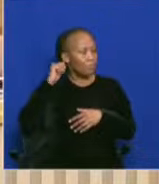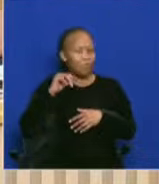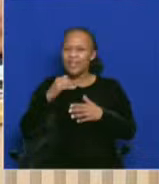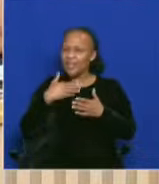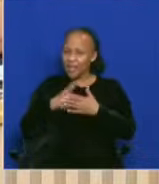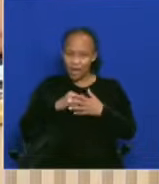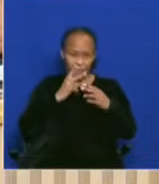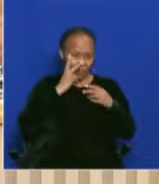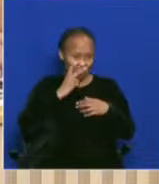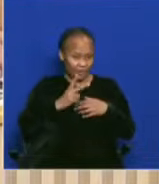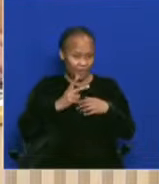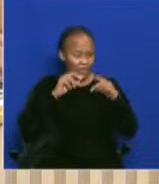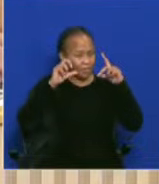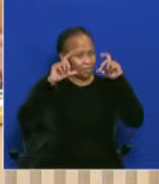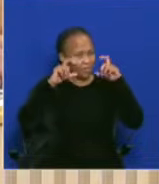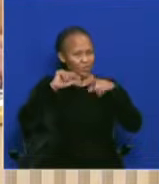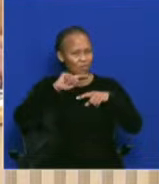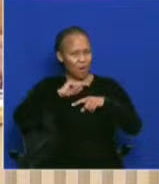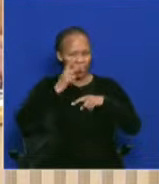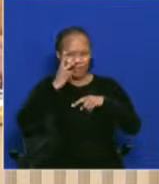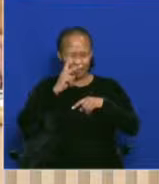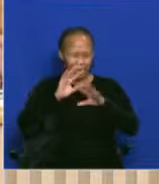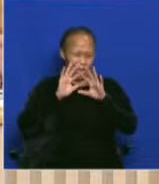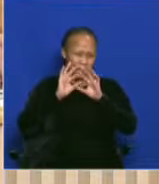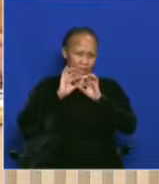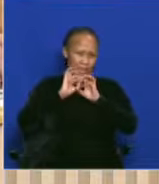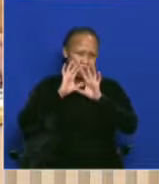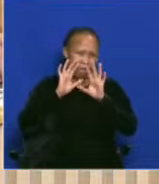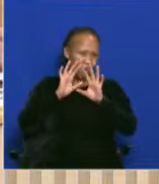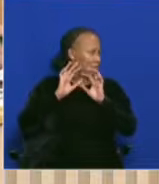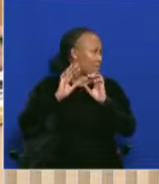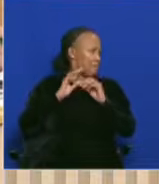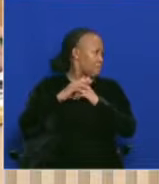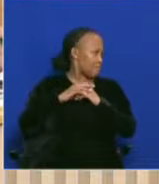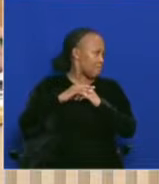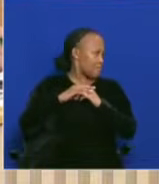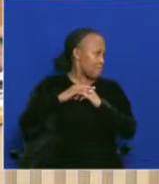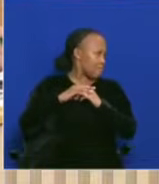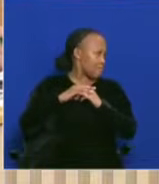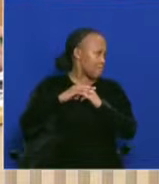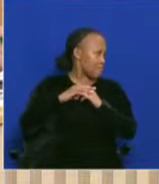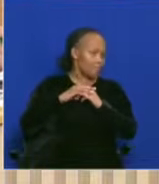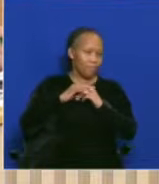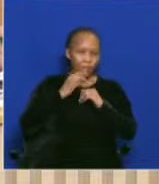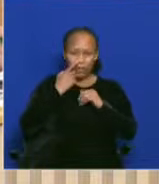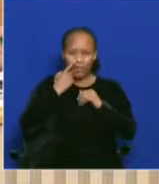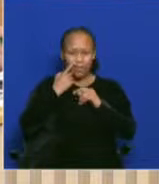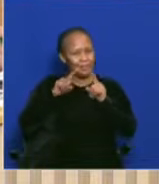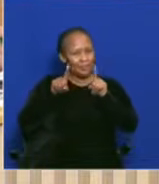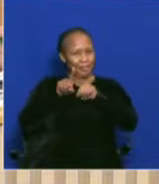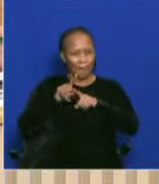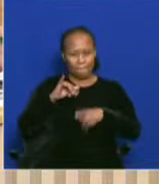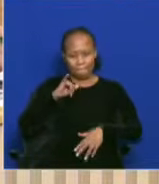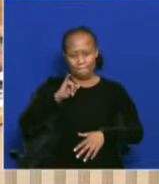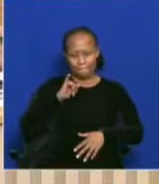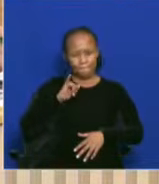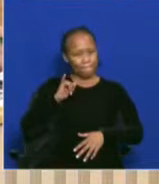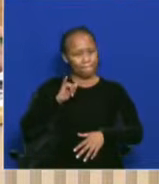It's becoming it's scrambled on my end all of a sudden too. Do you have a better version?